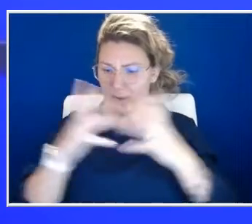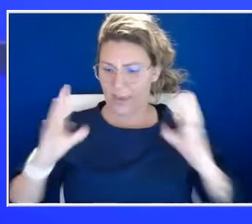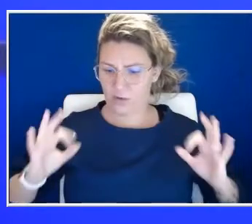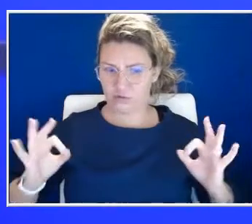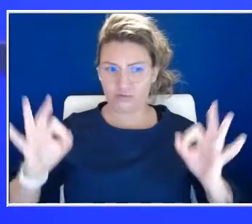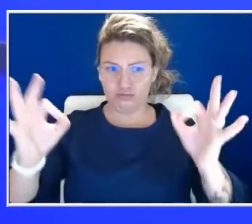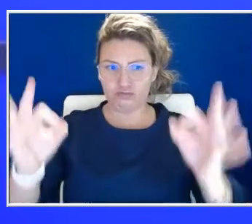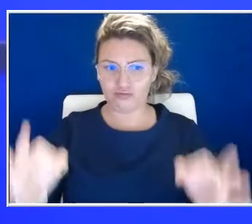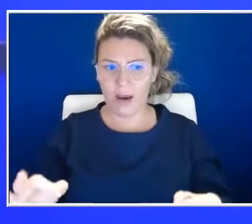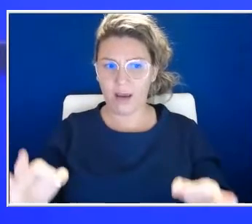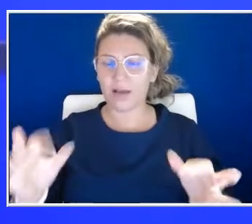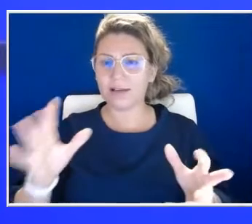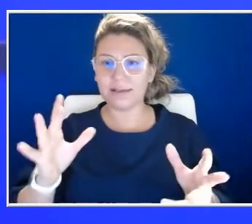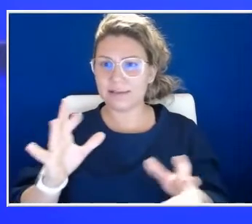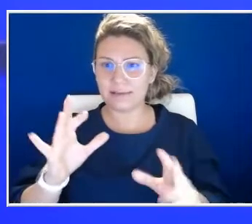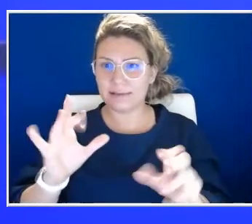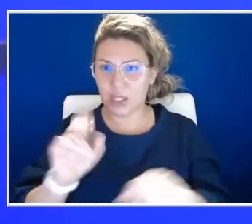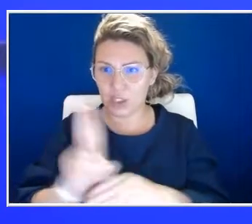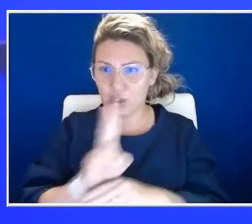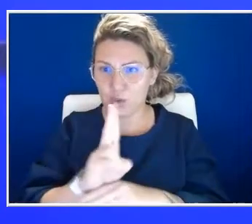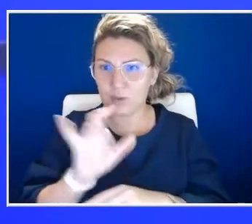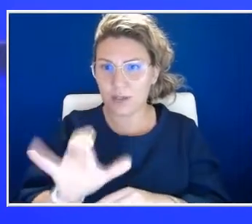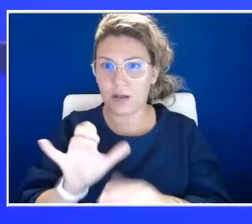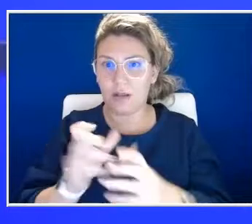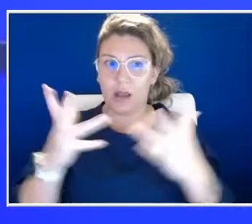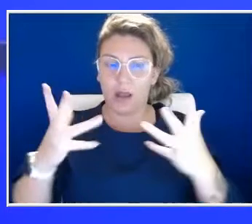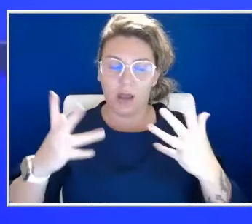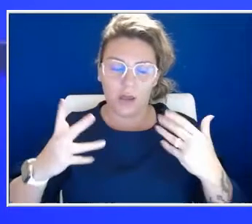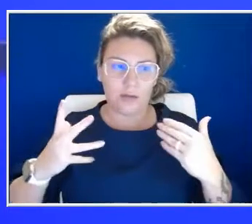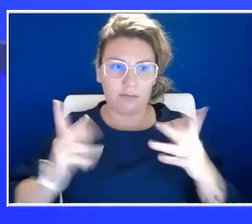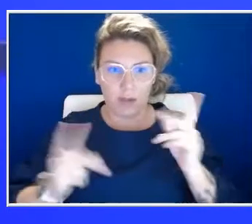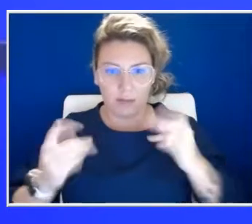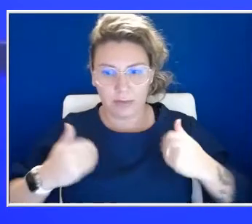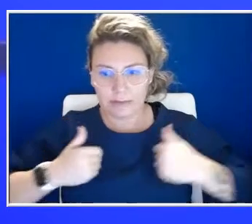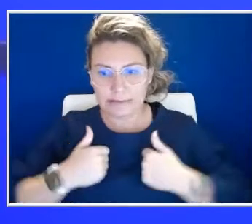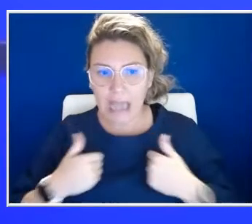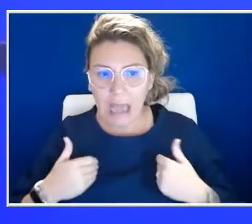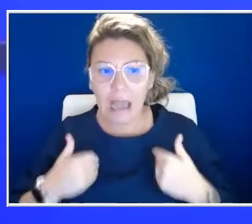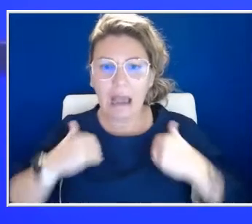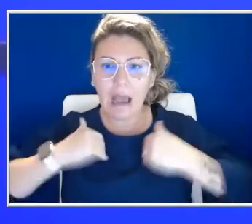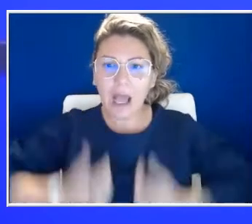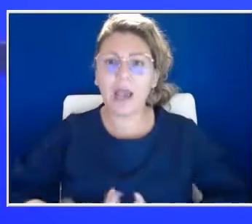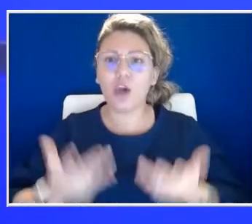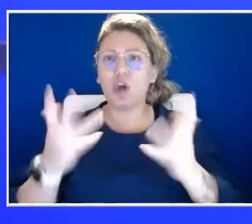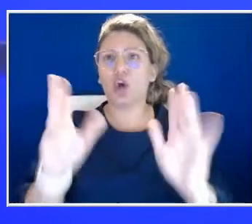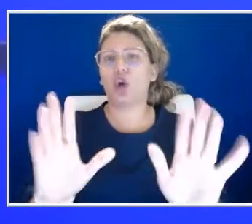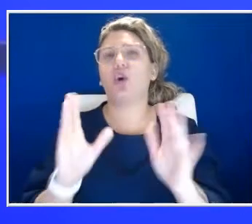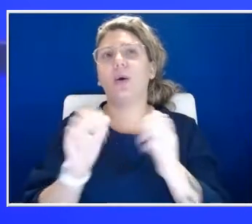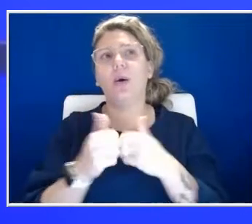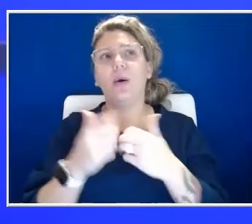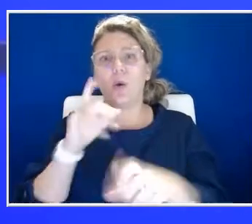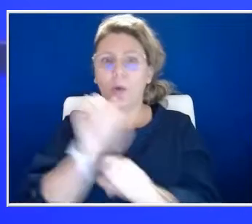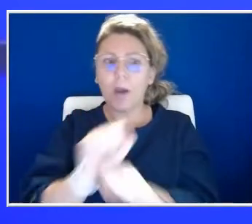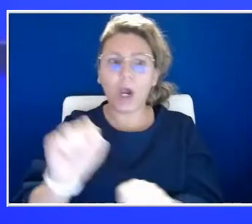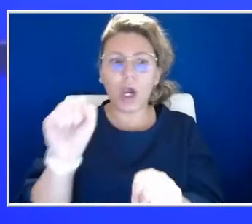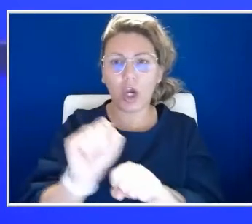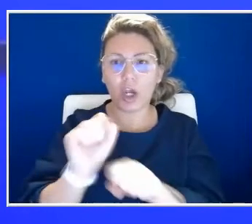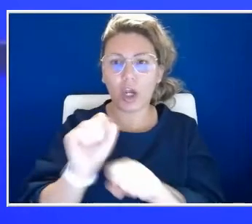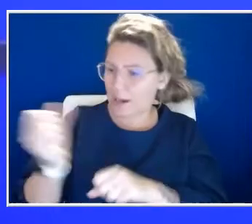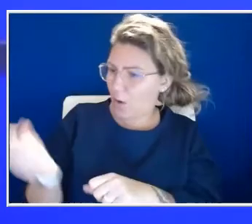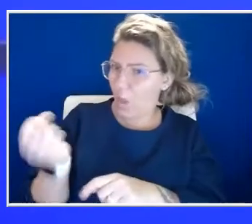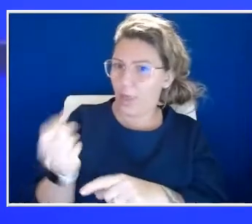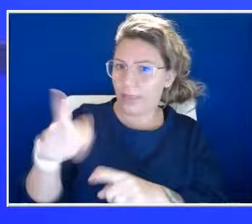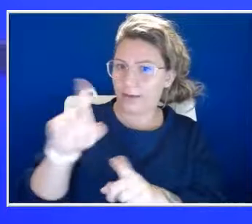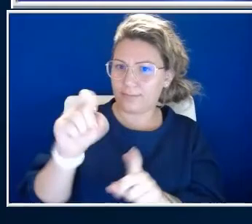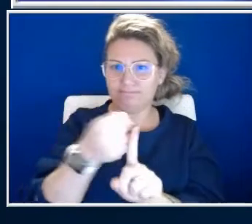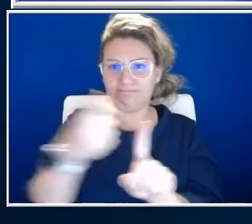of tired folks manually retracting so everybody could work. And it was, well, these guys could elaborate. They were probably